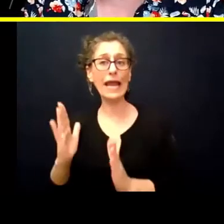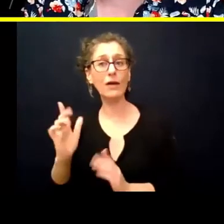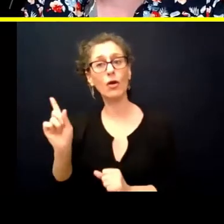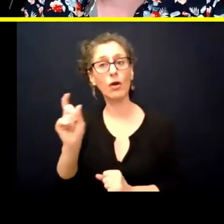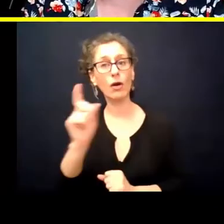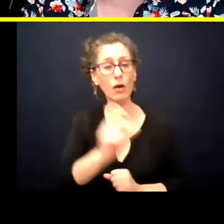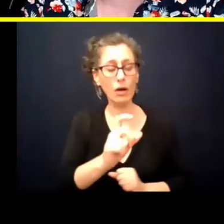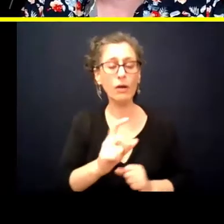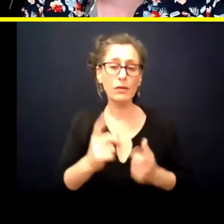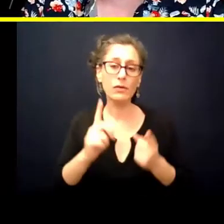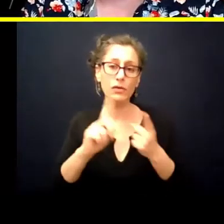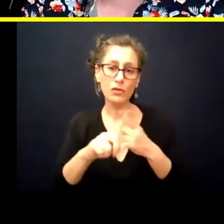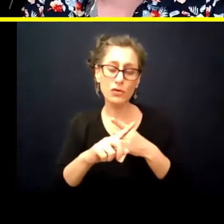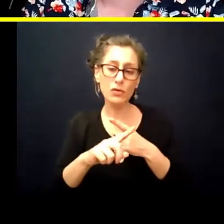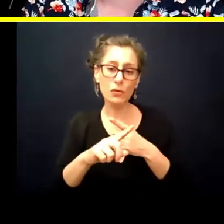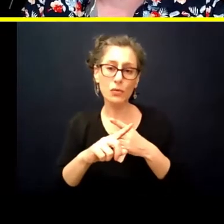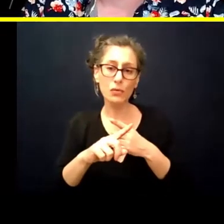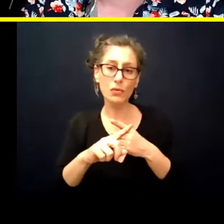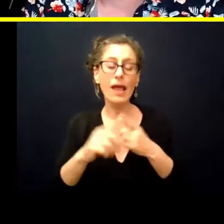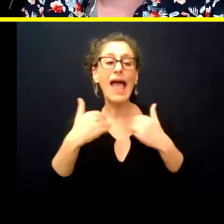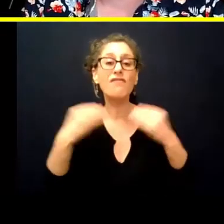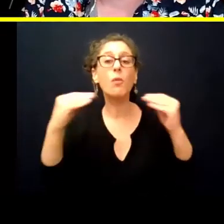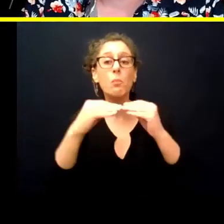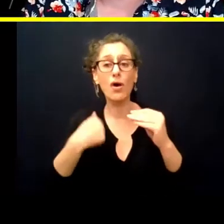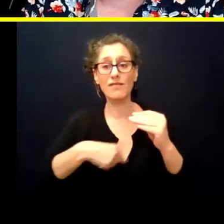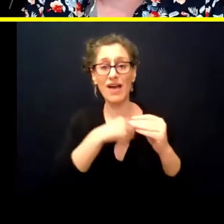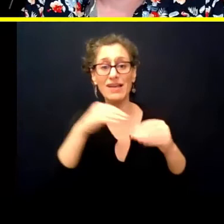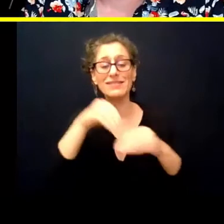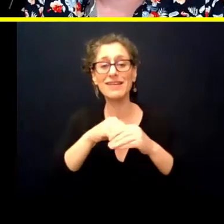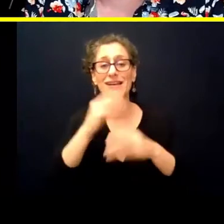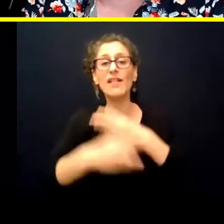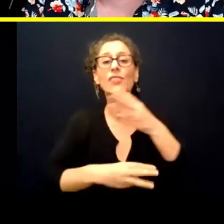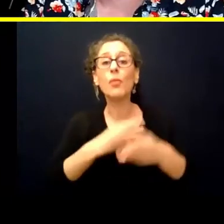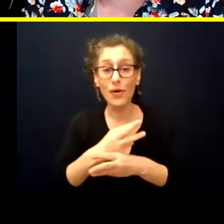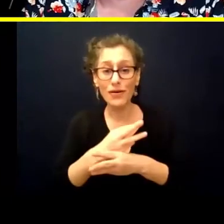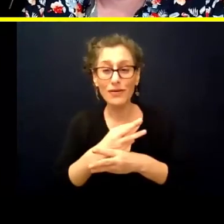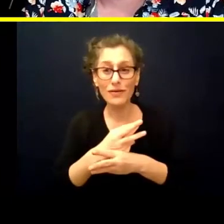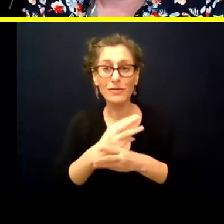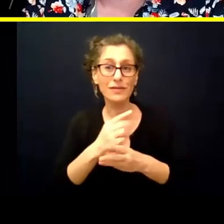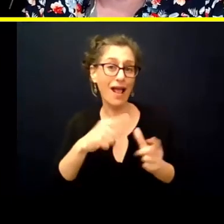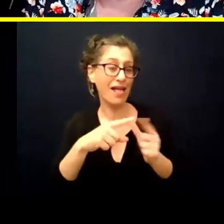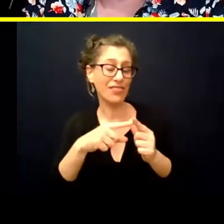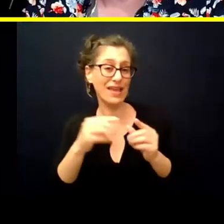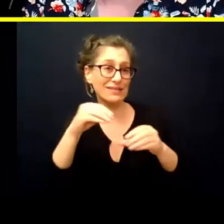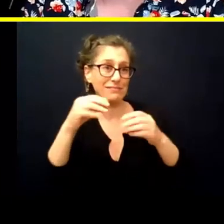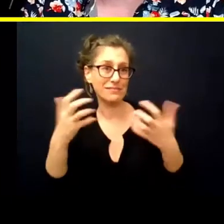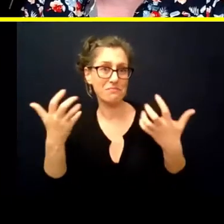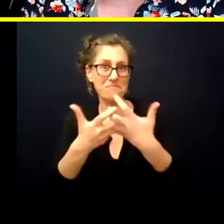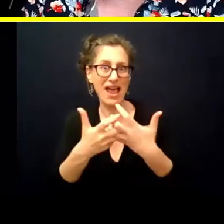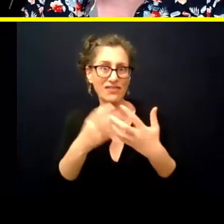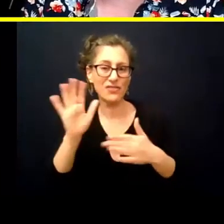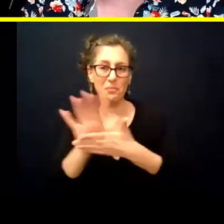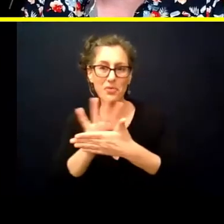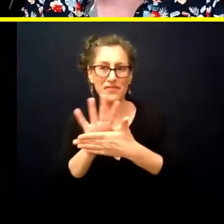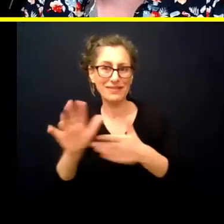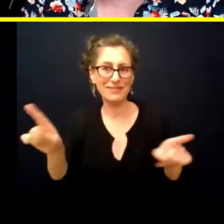be, more of us in the world or in the movies in the way that we are in the world is